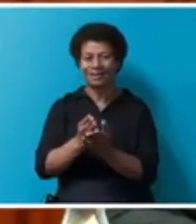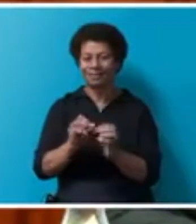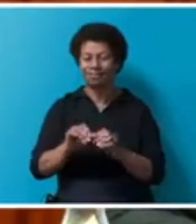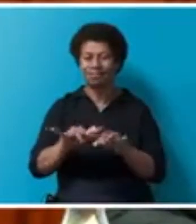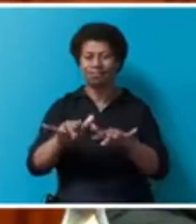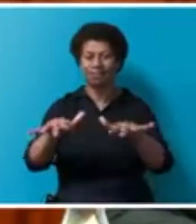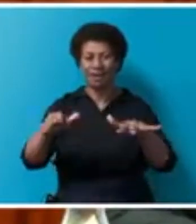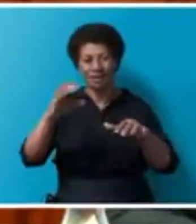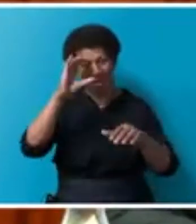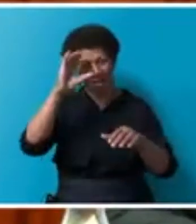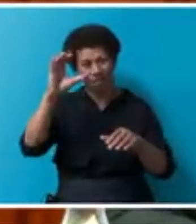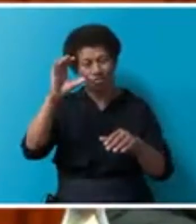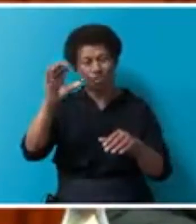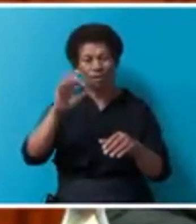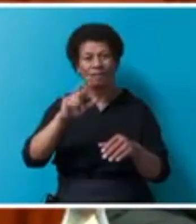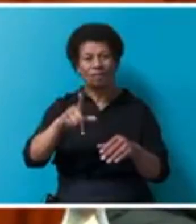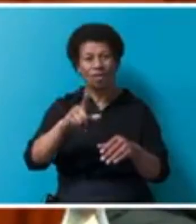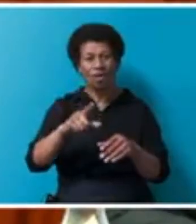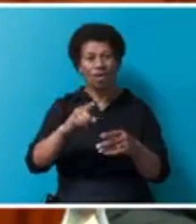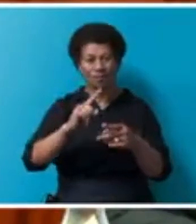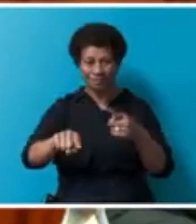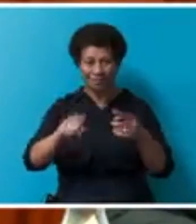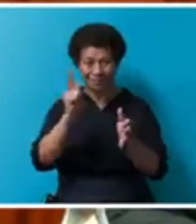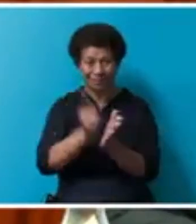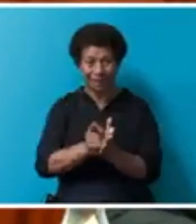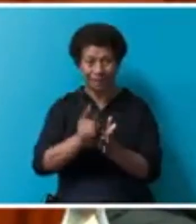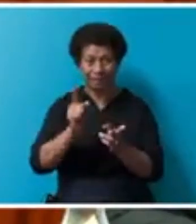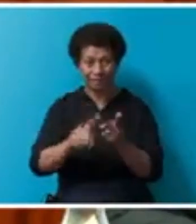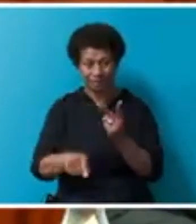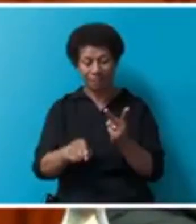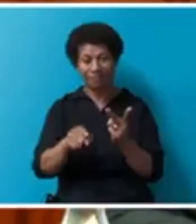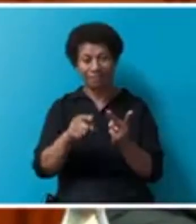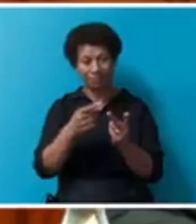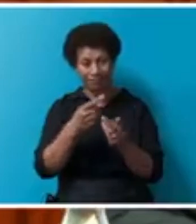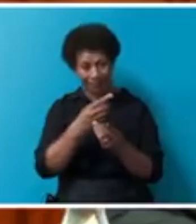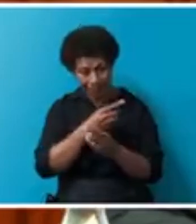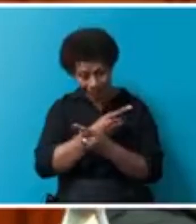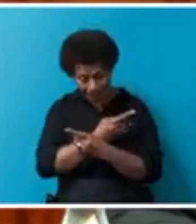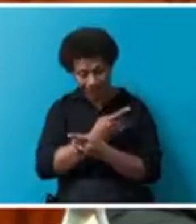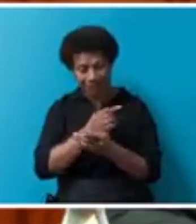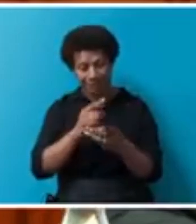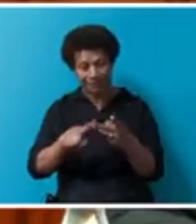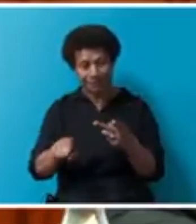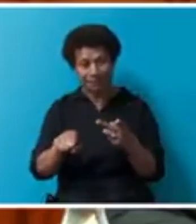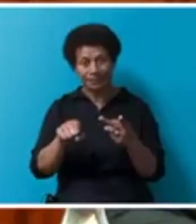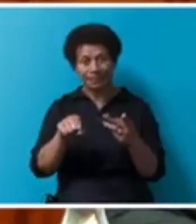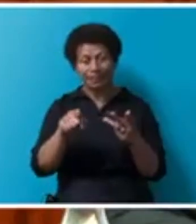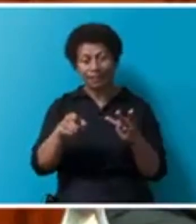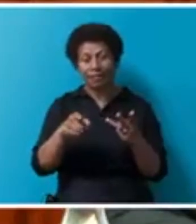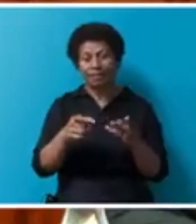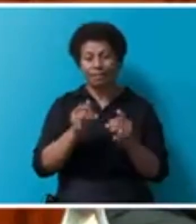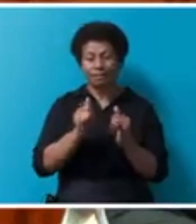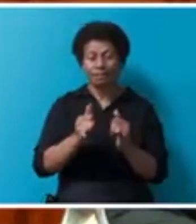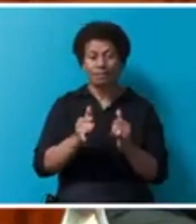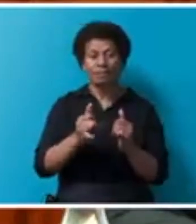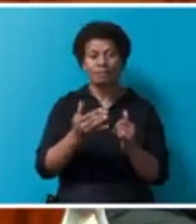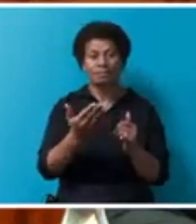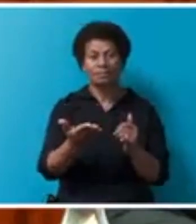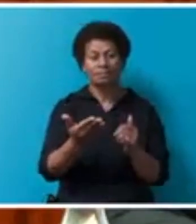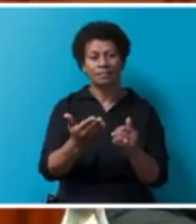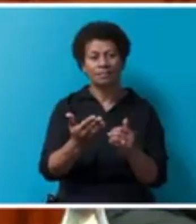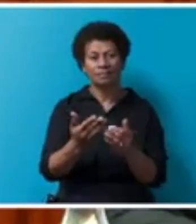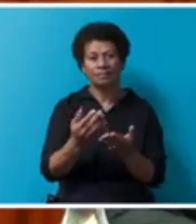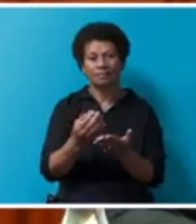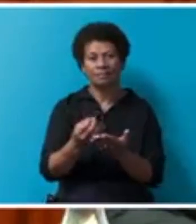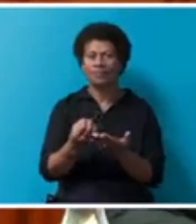with efficiency, consistency, and integrity. Some notable progress noted from the judiciary includes the expansion of the